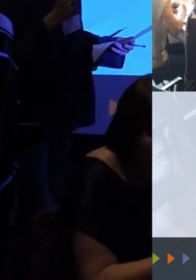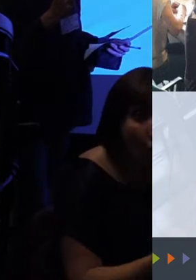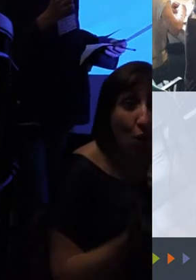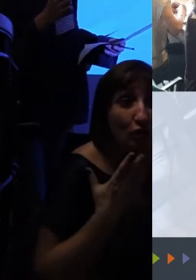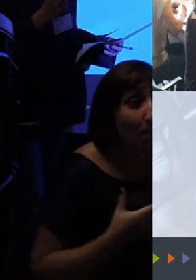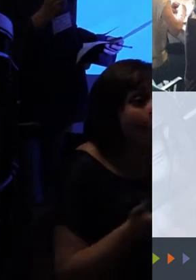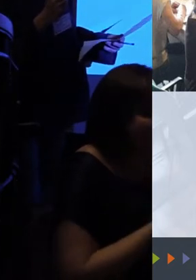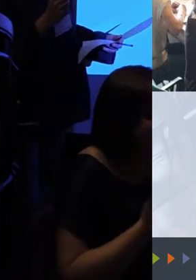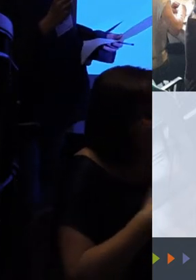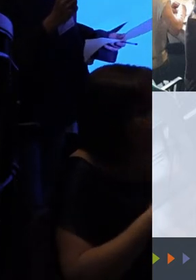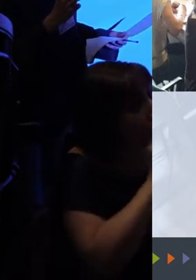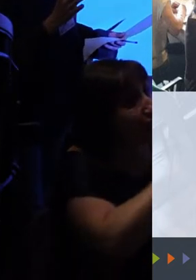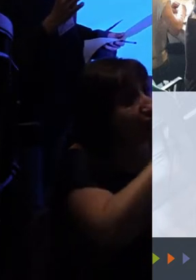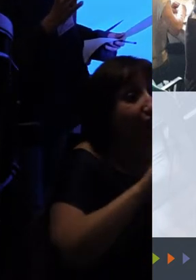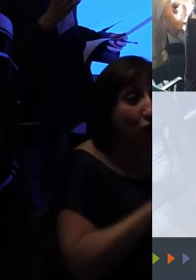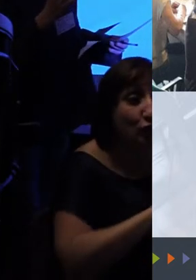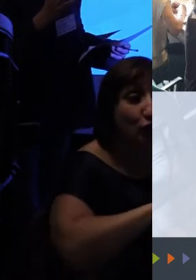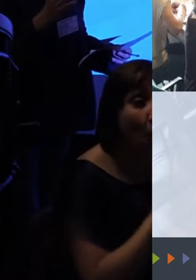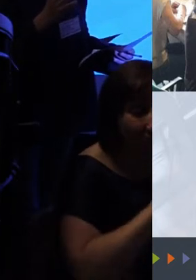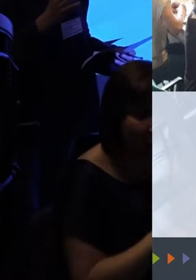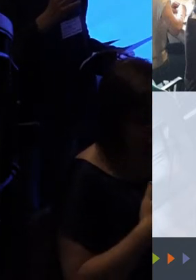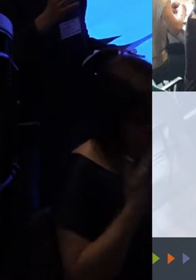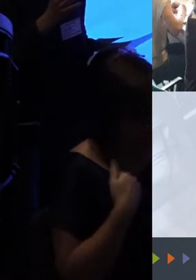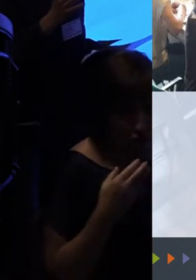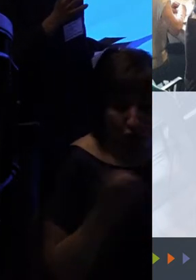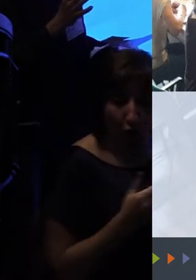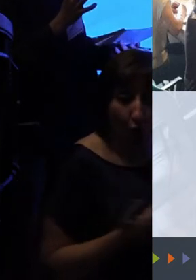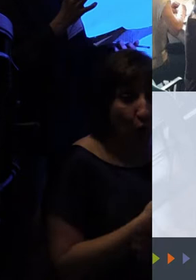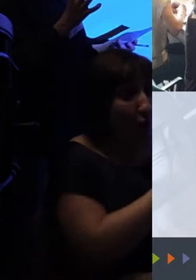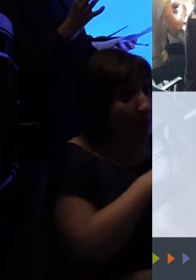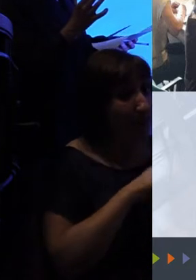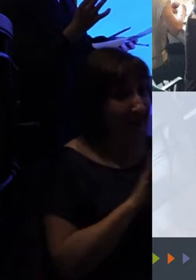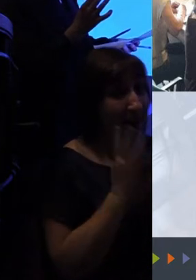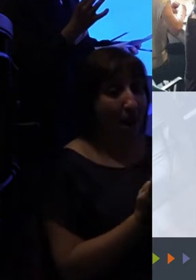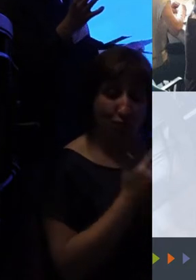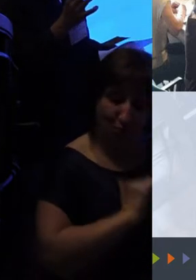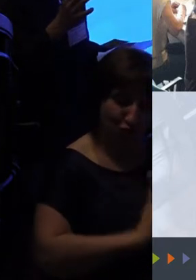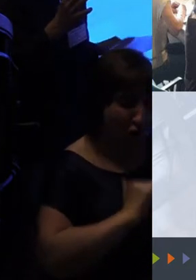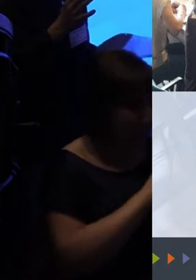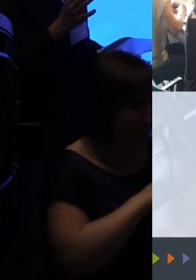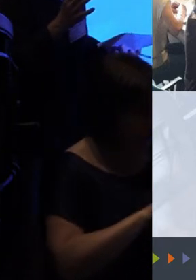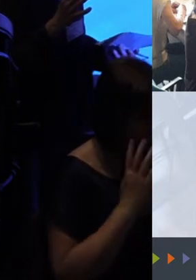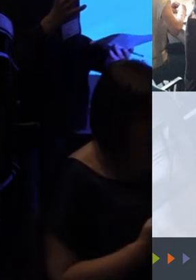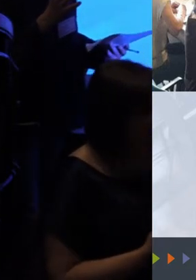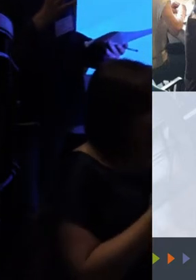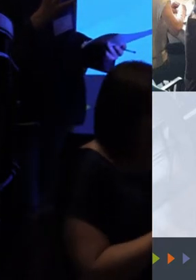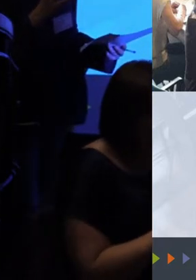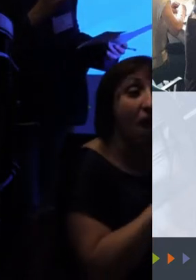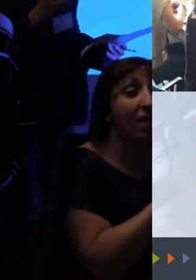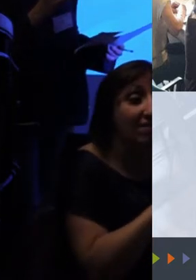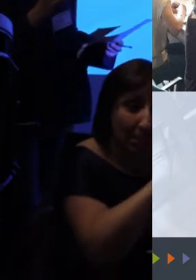more discussion days around Scotland. So we've just recruited a brand new committee, and I'm super proud of it. We've got 10, 11